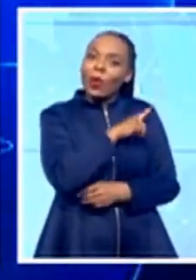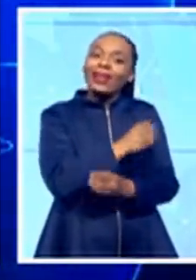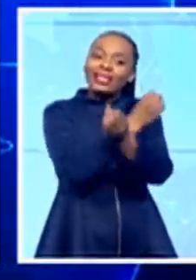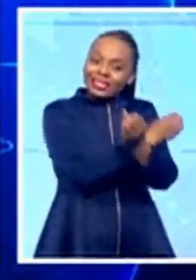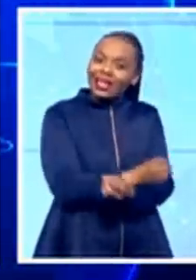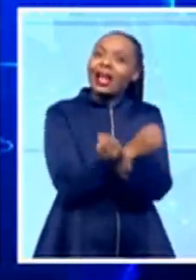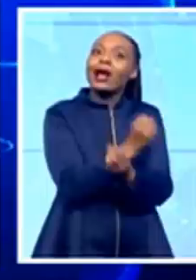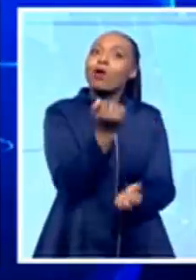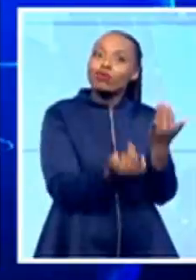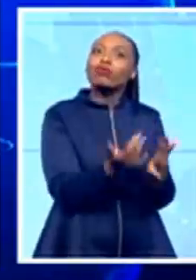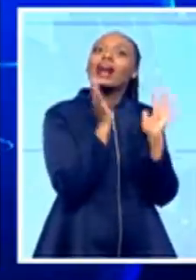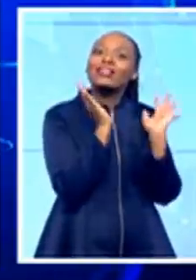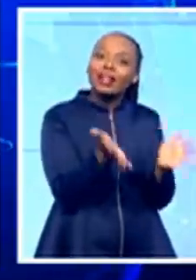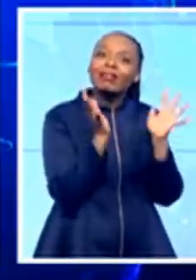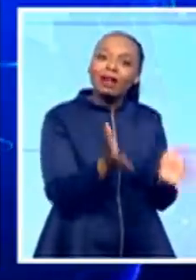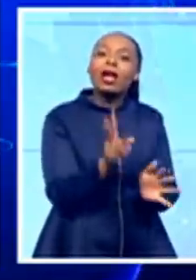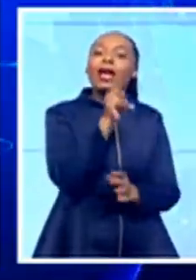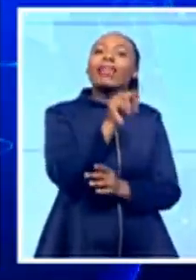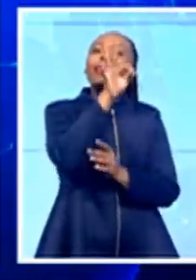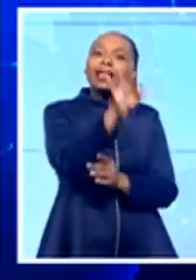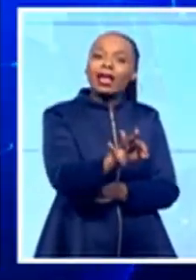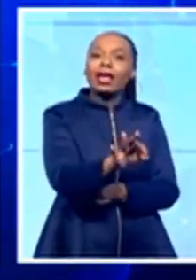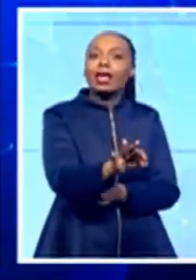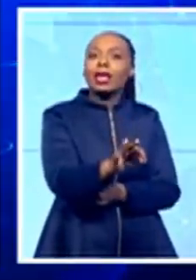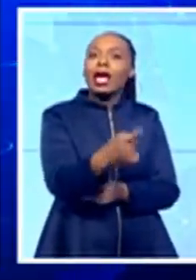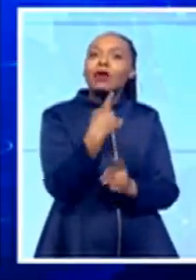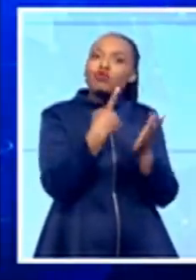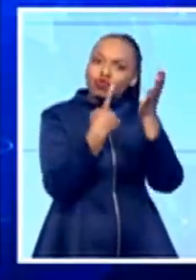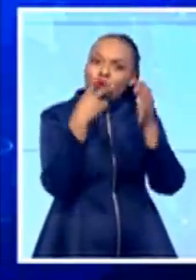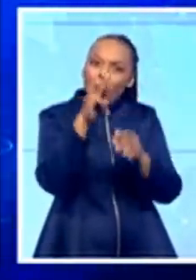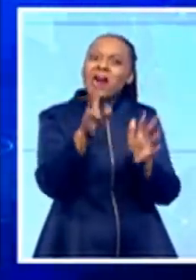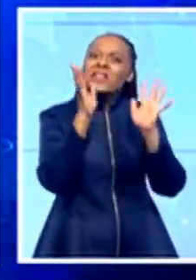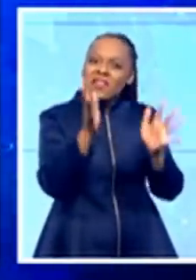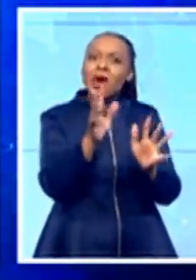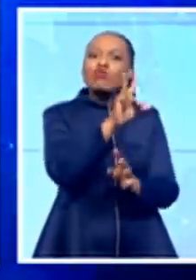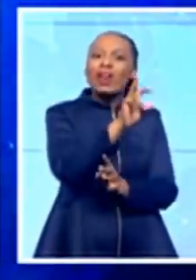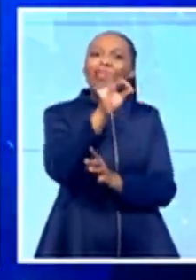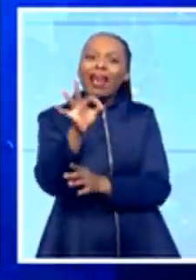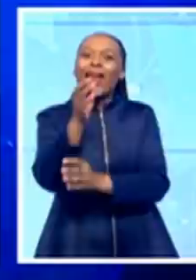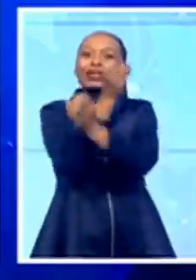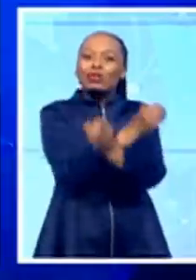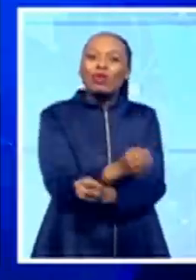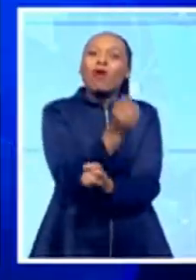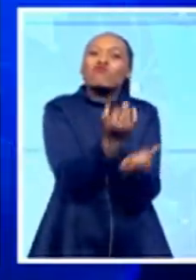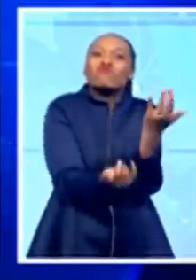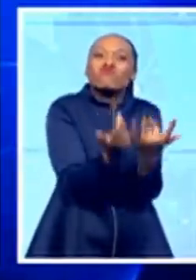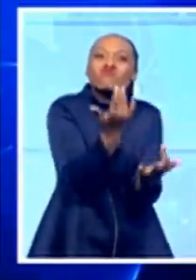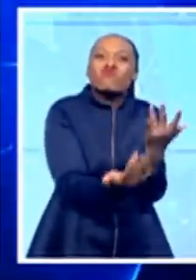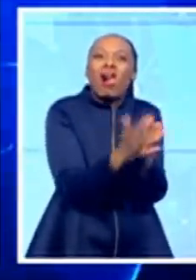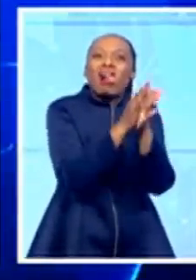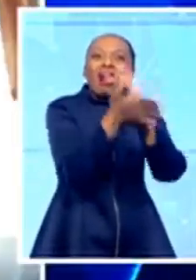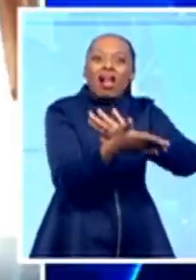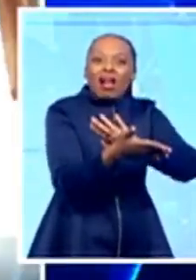that 23 trucks were set alight. Does the foundation condemn such acts?